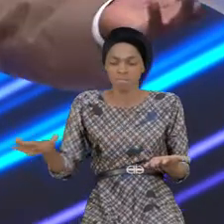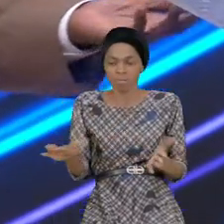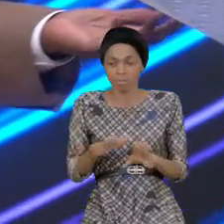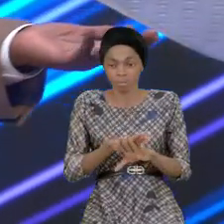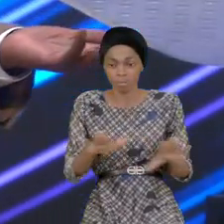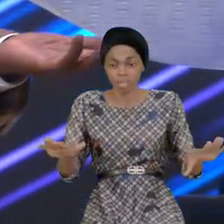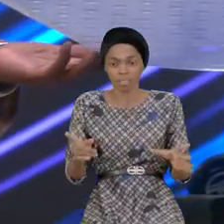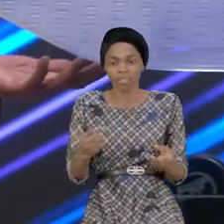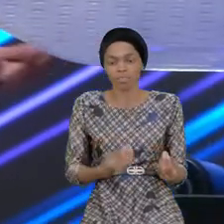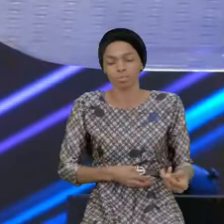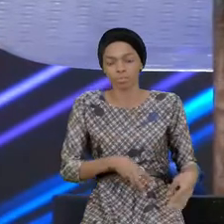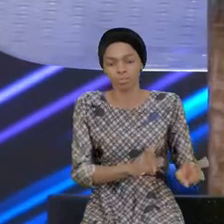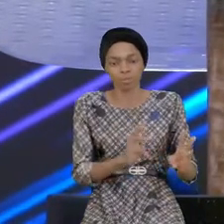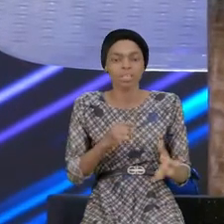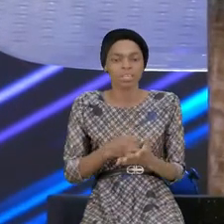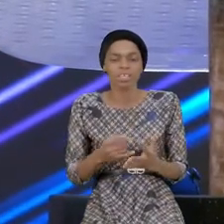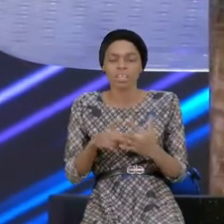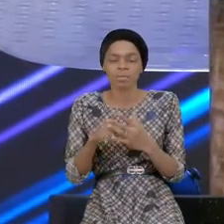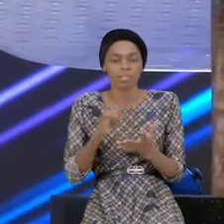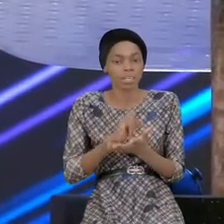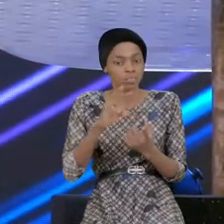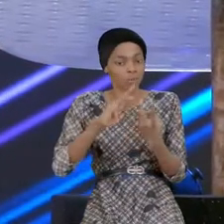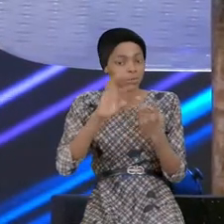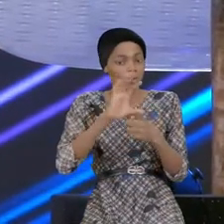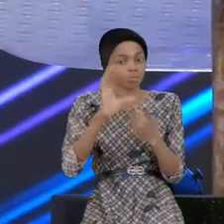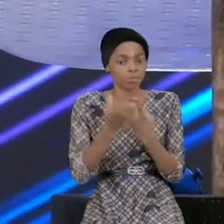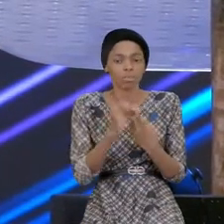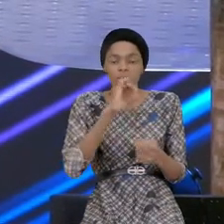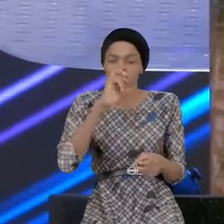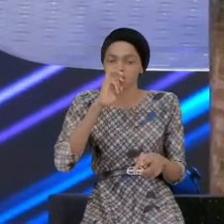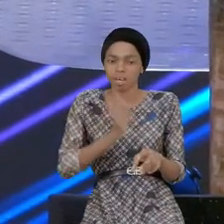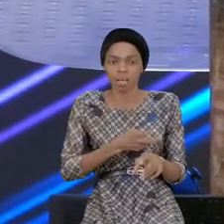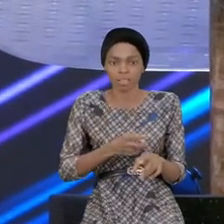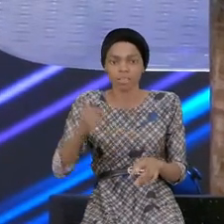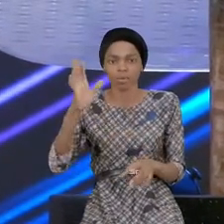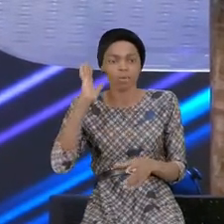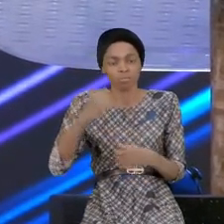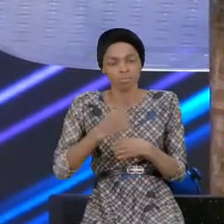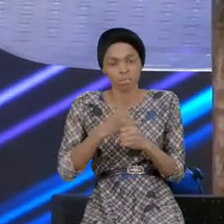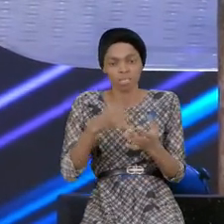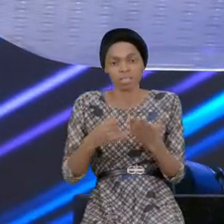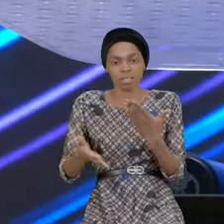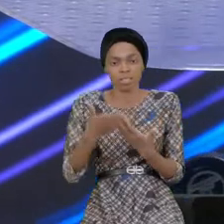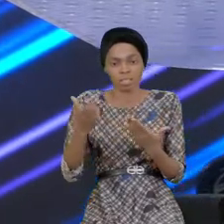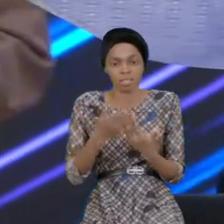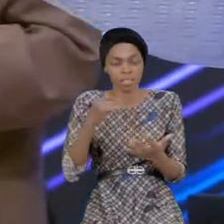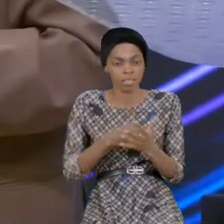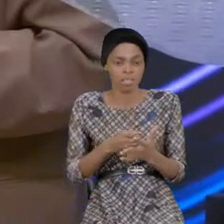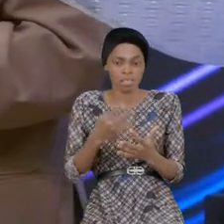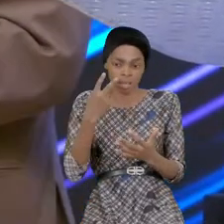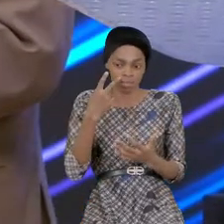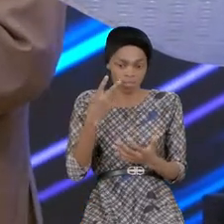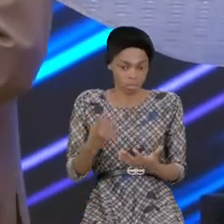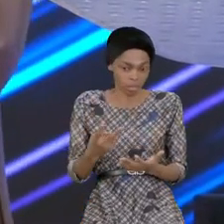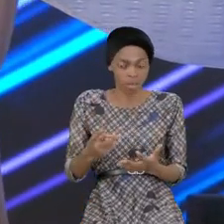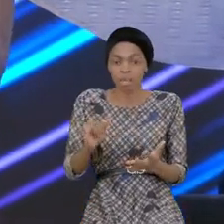appears that the conditions are difficult. It will simplify the conditions. It appears that we don't